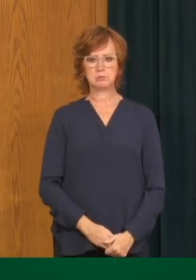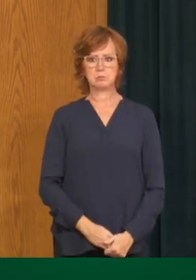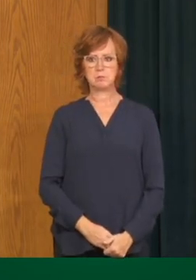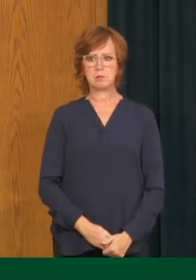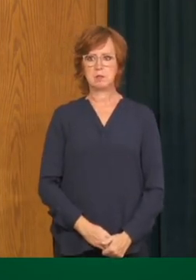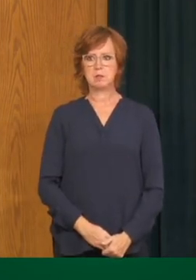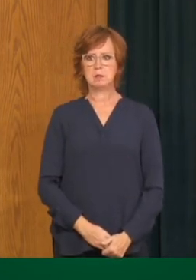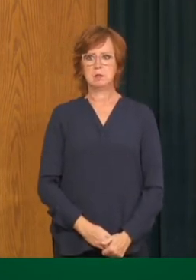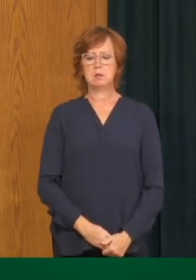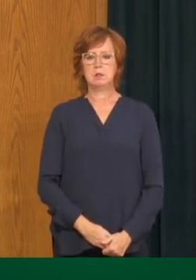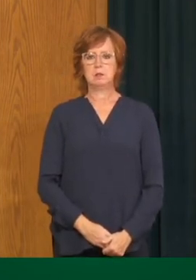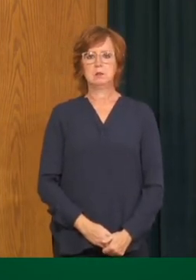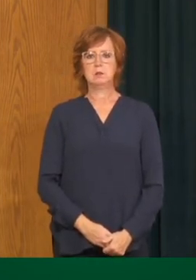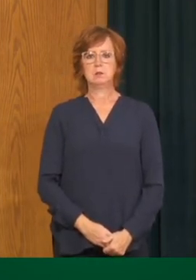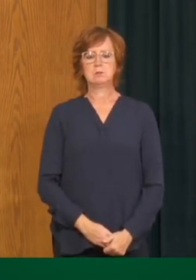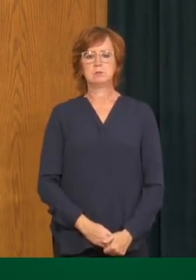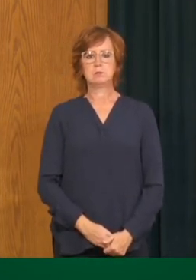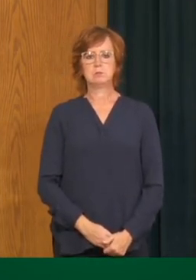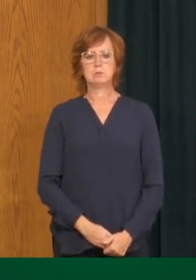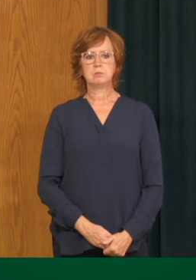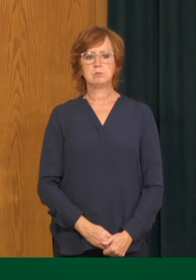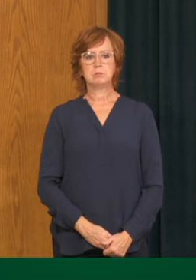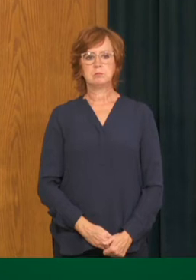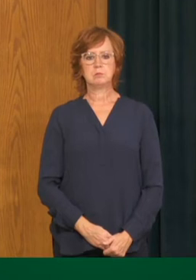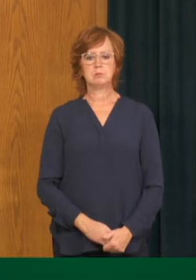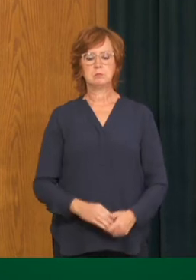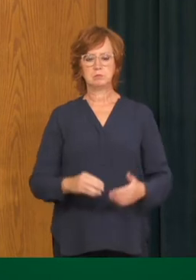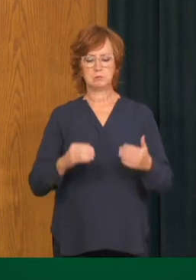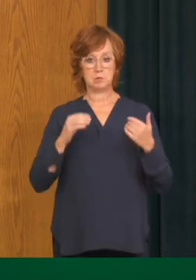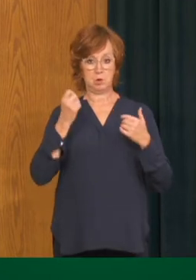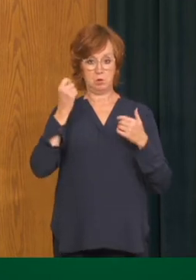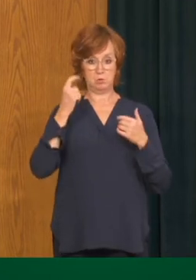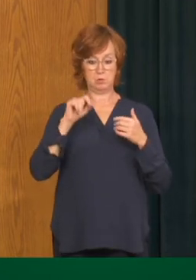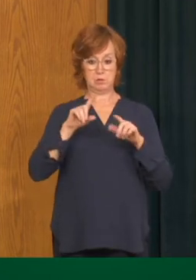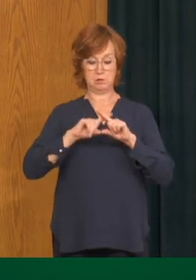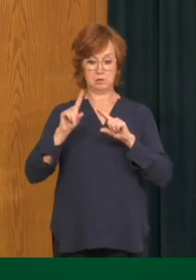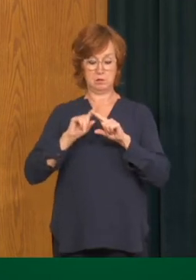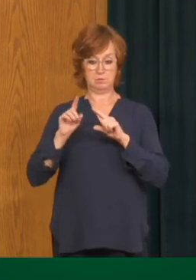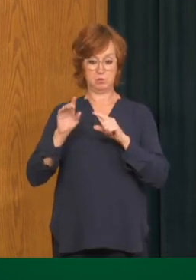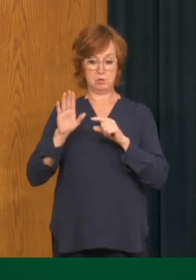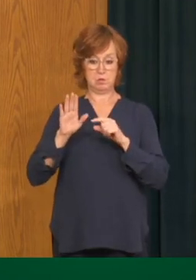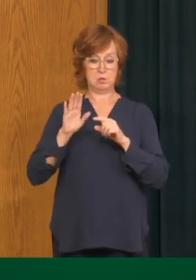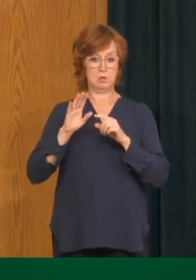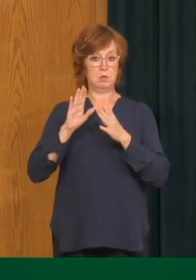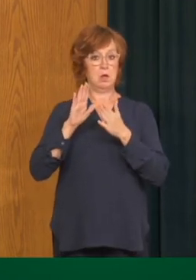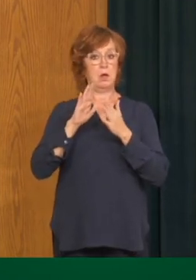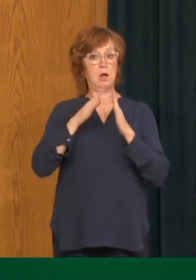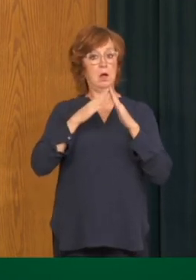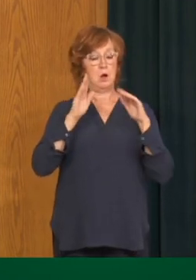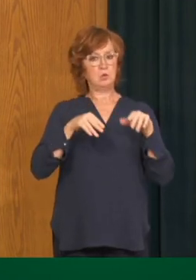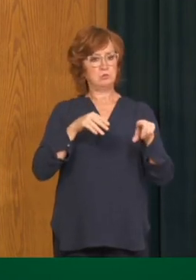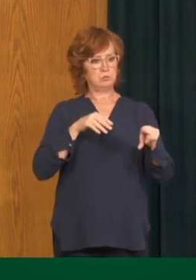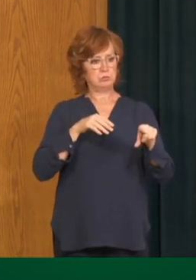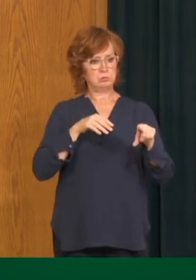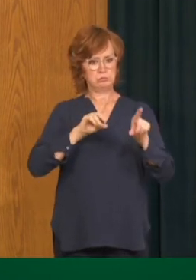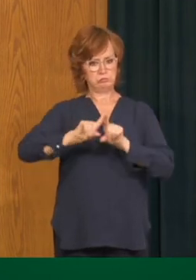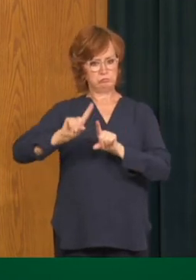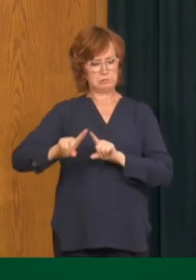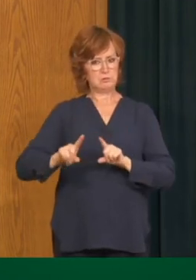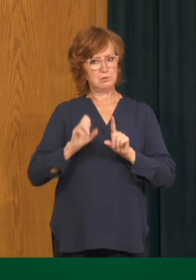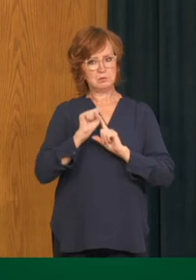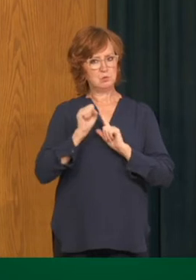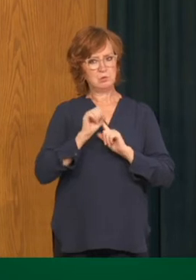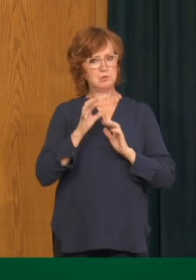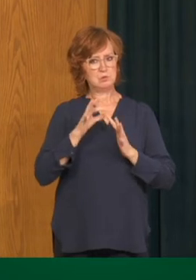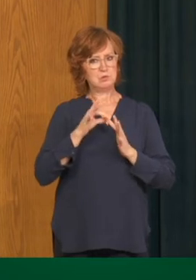have concerns that they, not just from the child's health point of view, and there may be situations where a child may have specific health concerns, where again